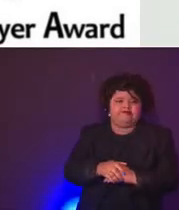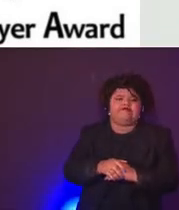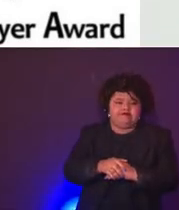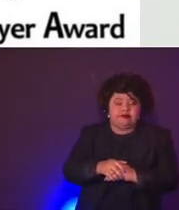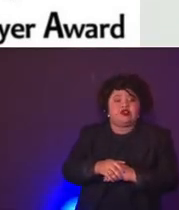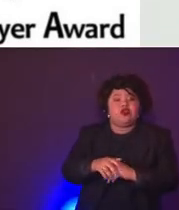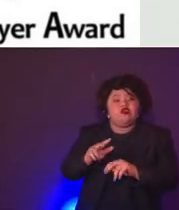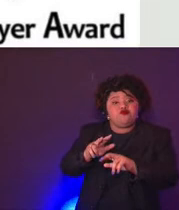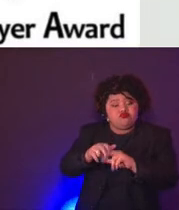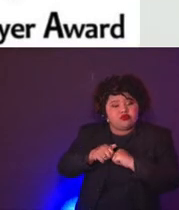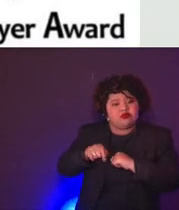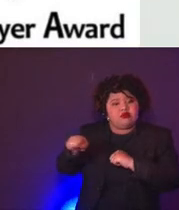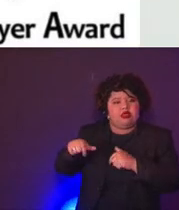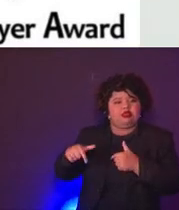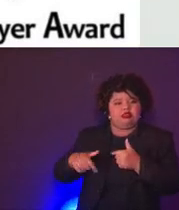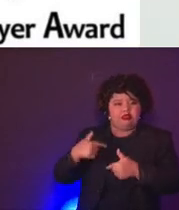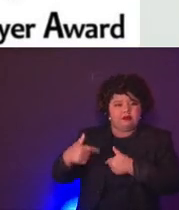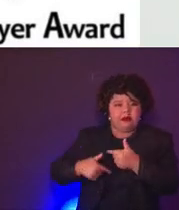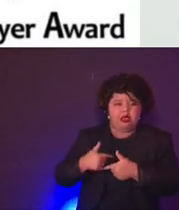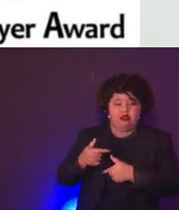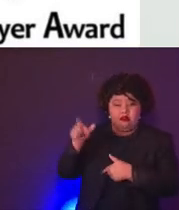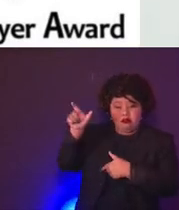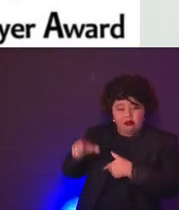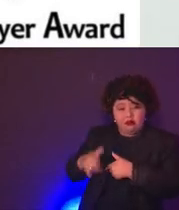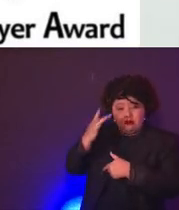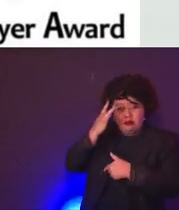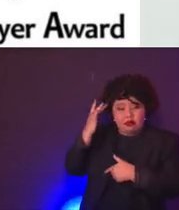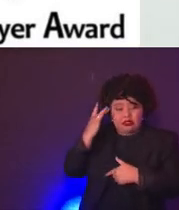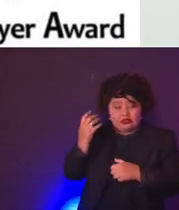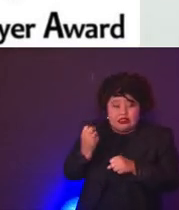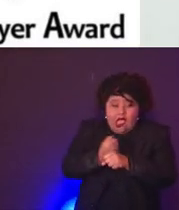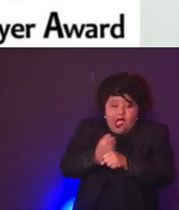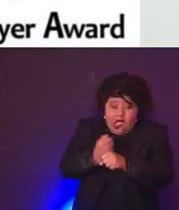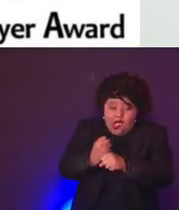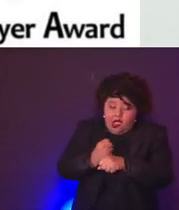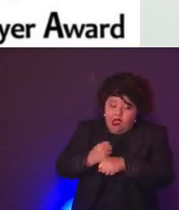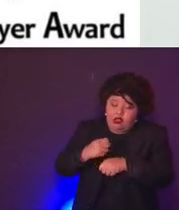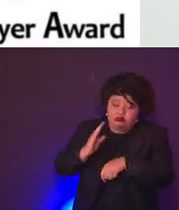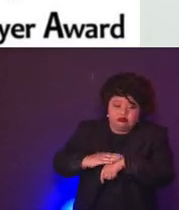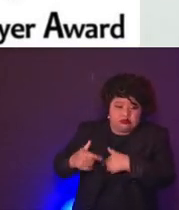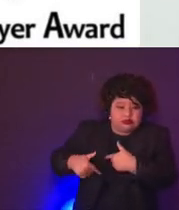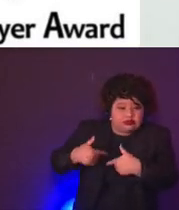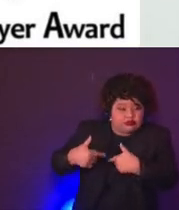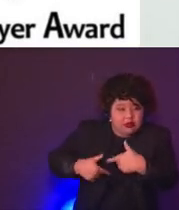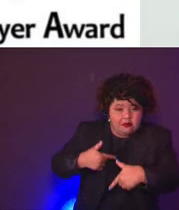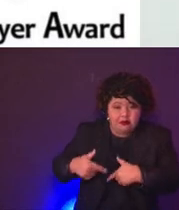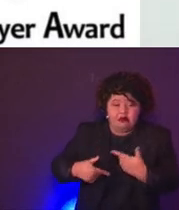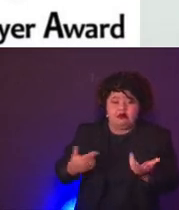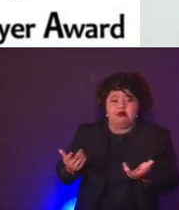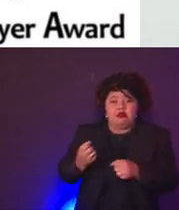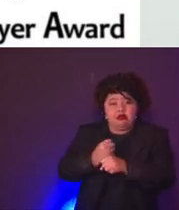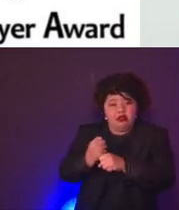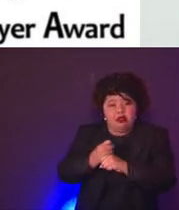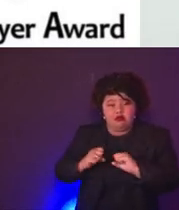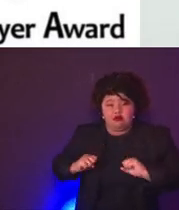Post and just retired in the last few months. And he felt that IRE should sponsor an